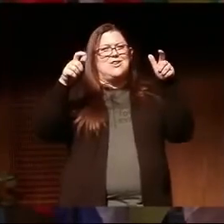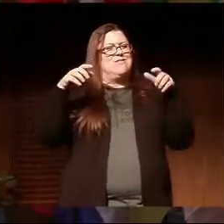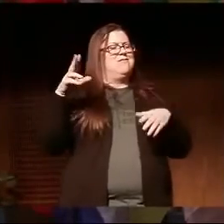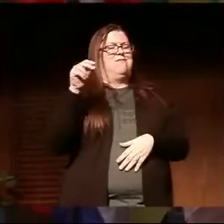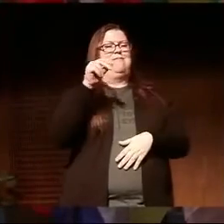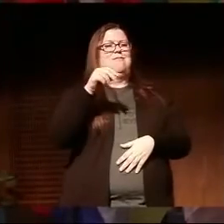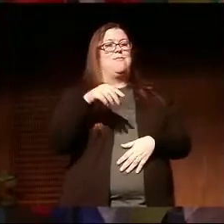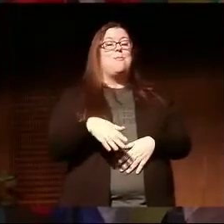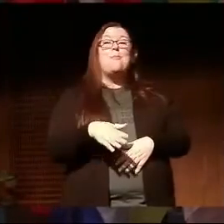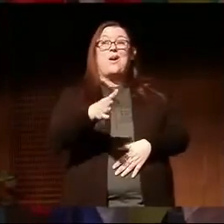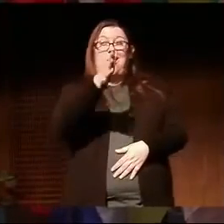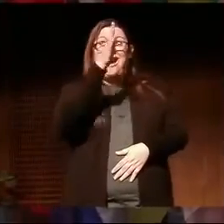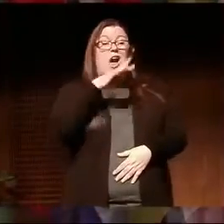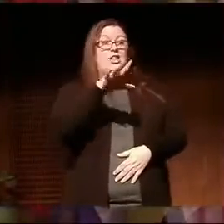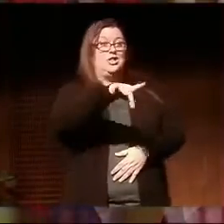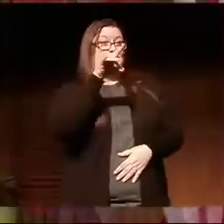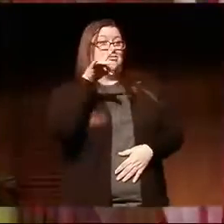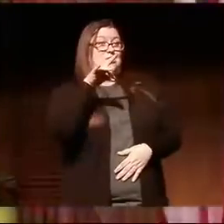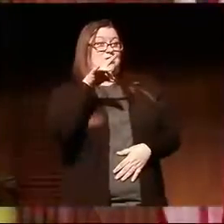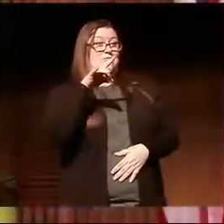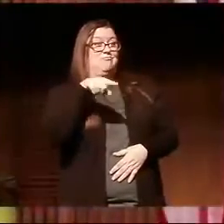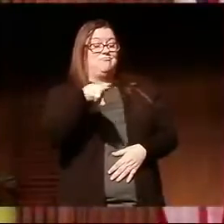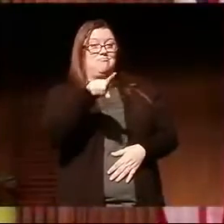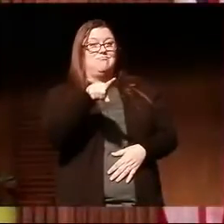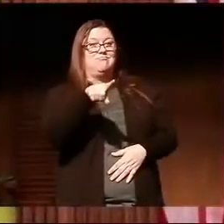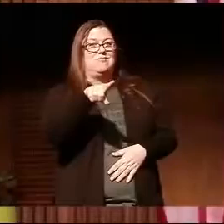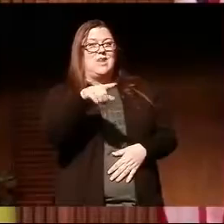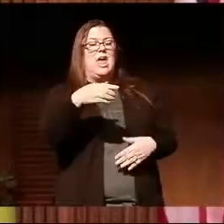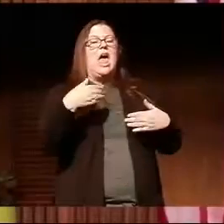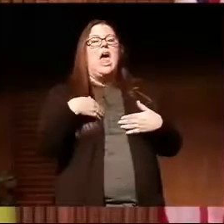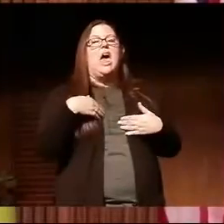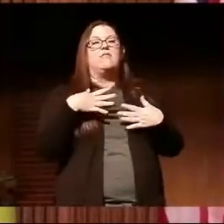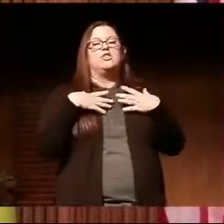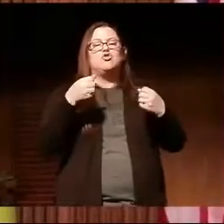you. Strong sense of identity.